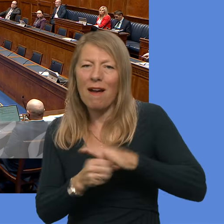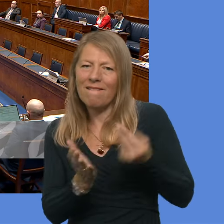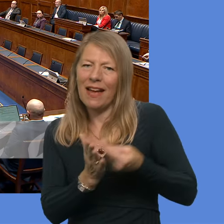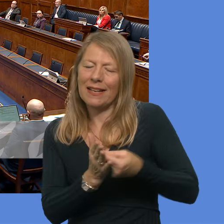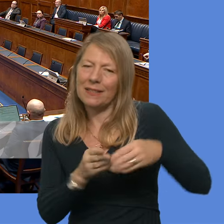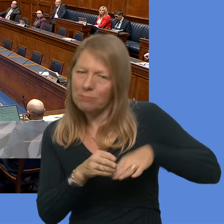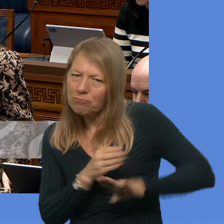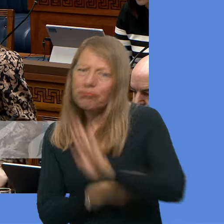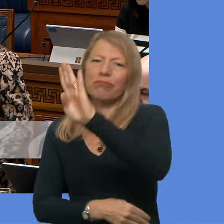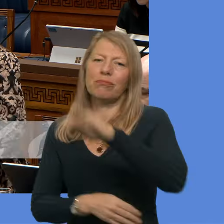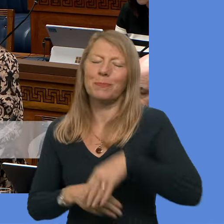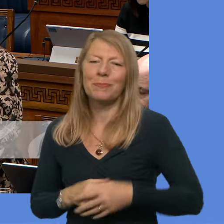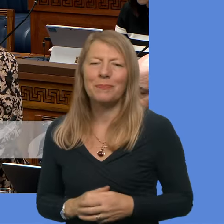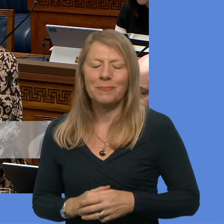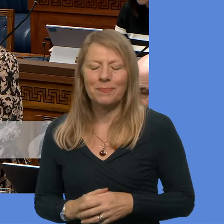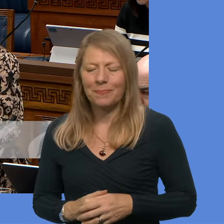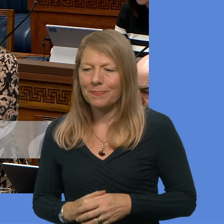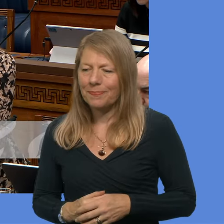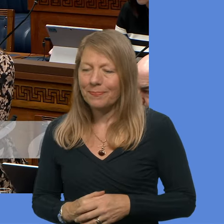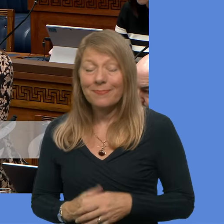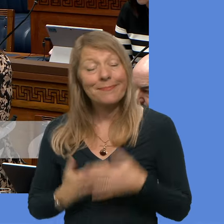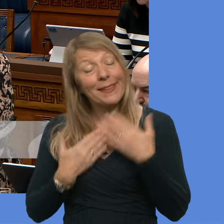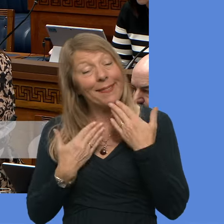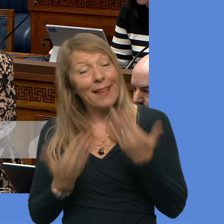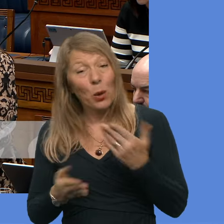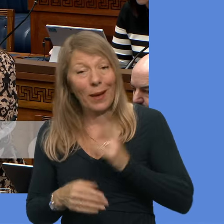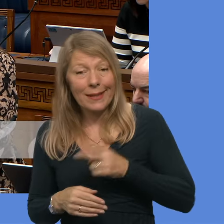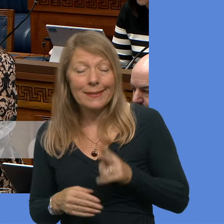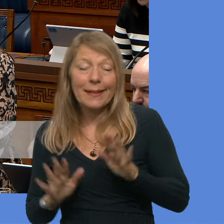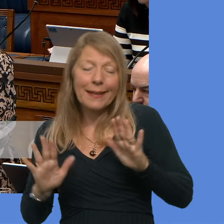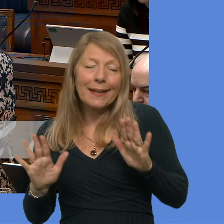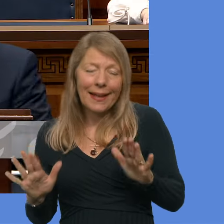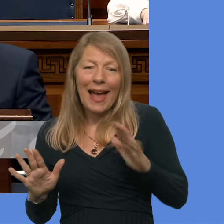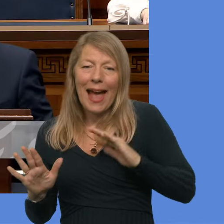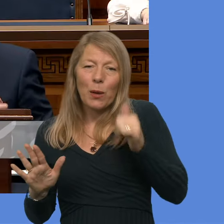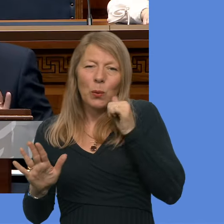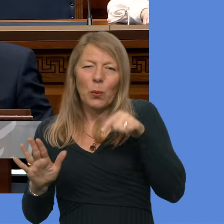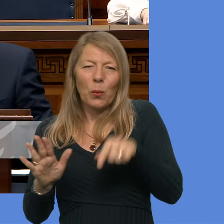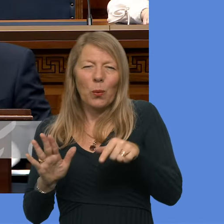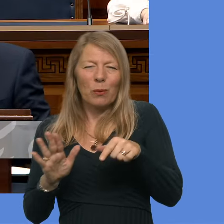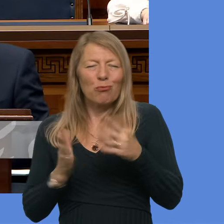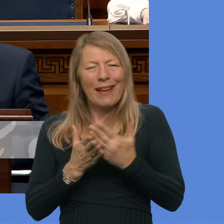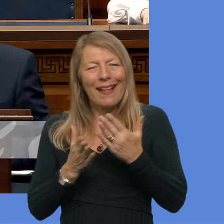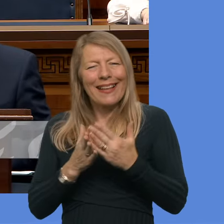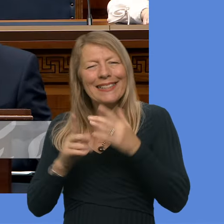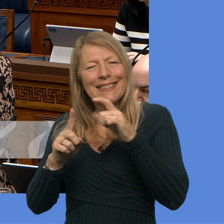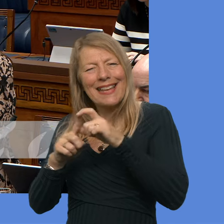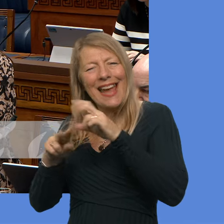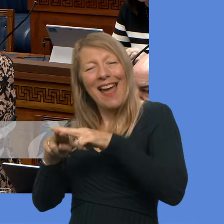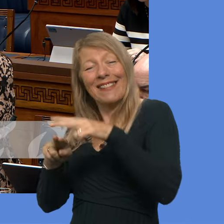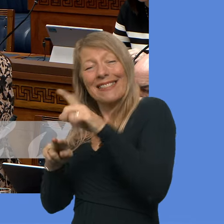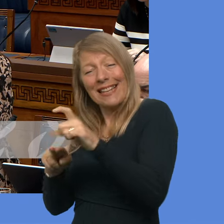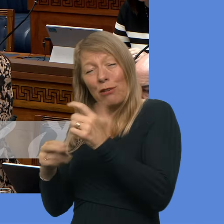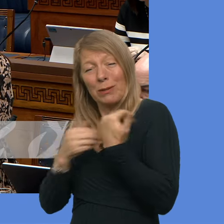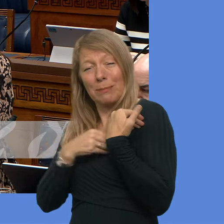thus far. And whilst I recognise that business improvement districts fall under the Department of Communities, would you agree that working hand in hand with the